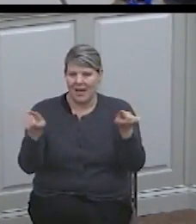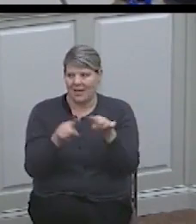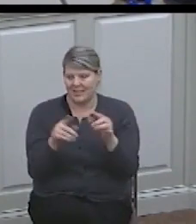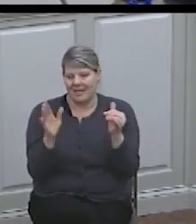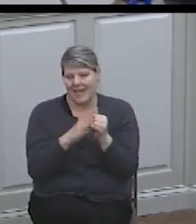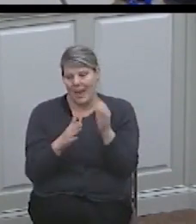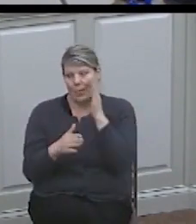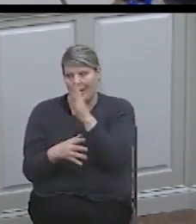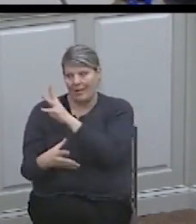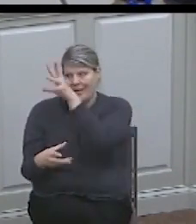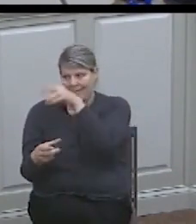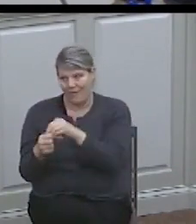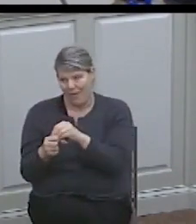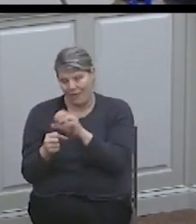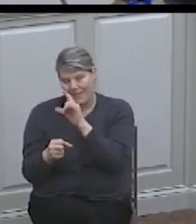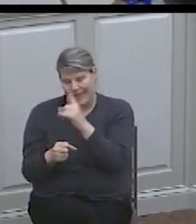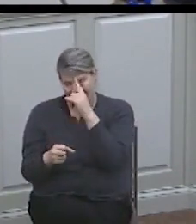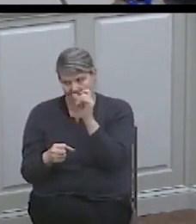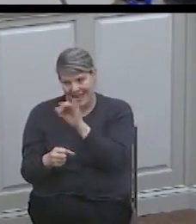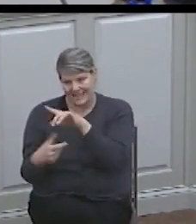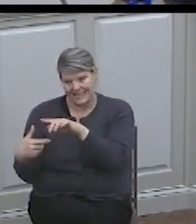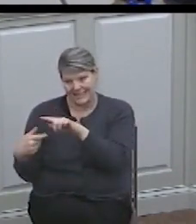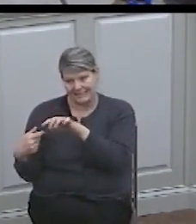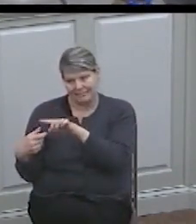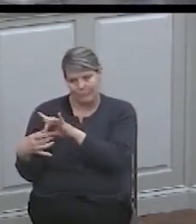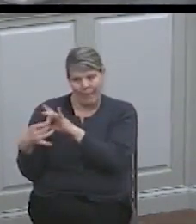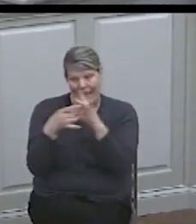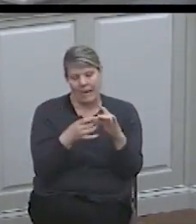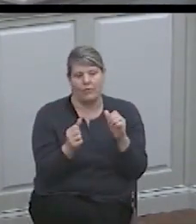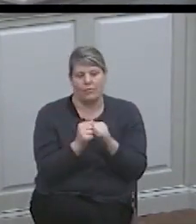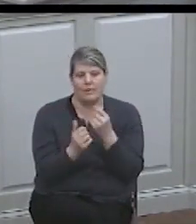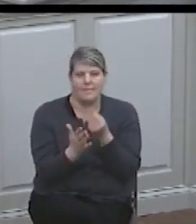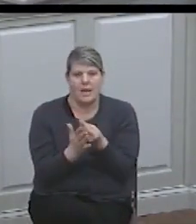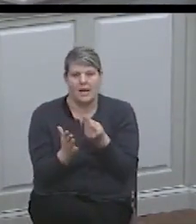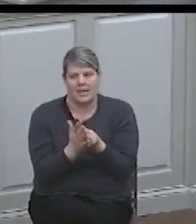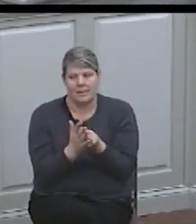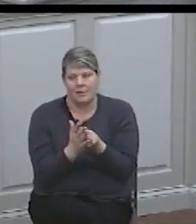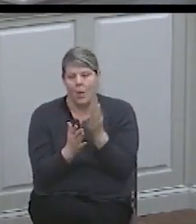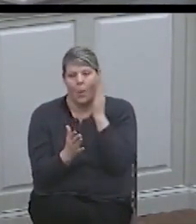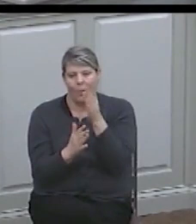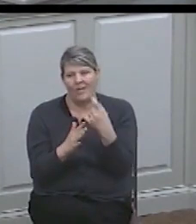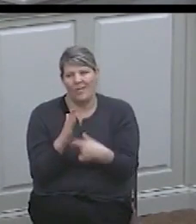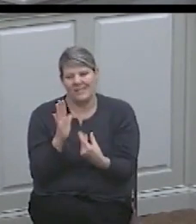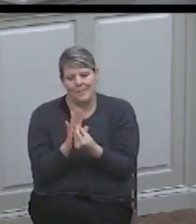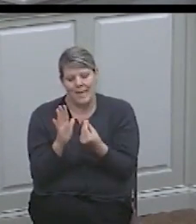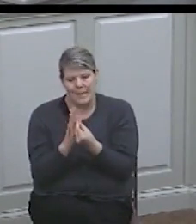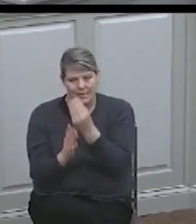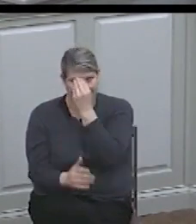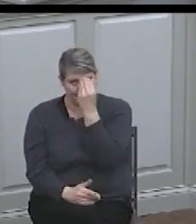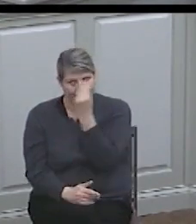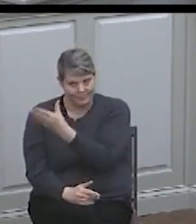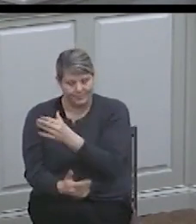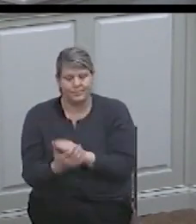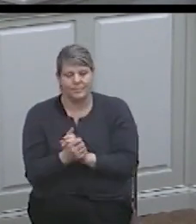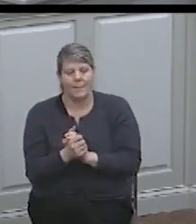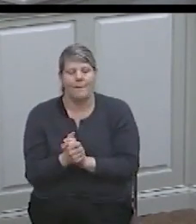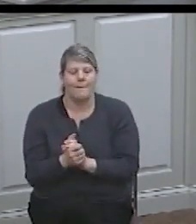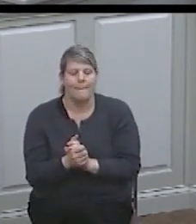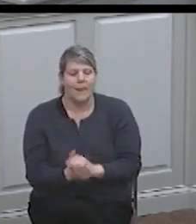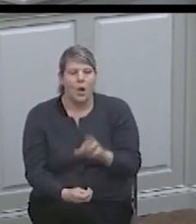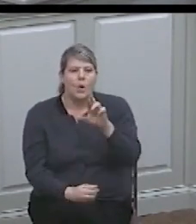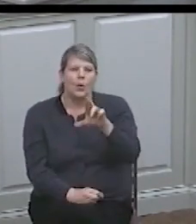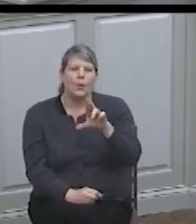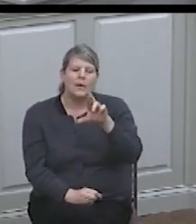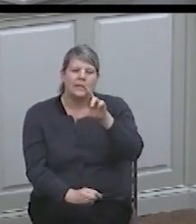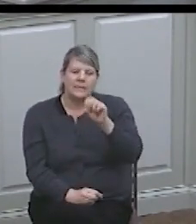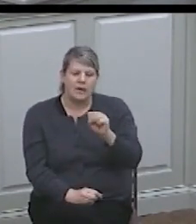you all tied to the money. Right. It'd be a big investment. Does any of the signage, and I know this is